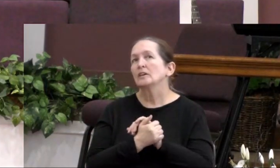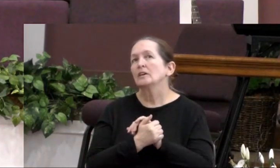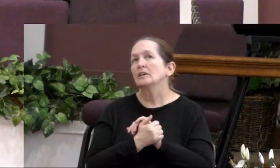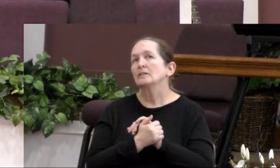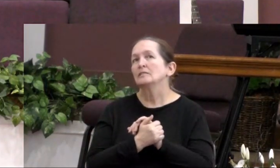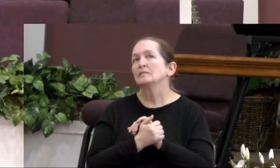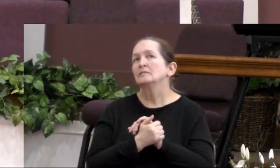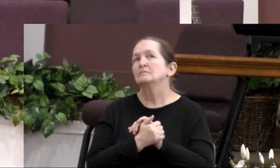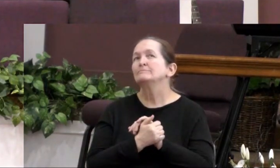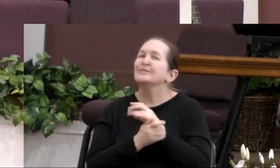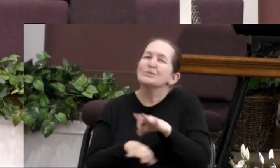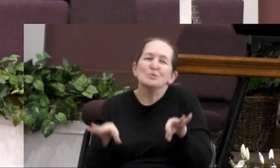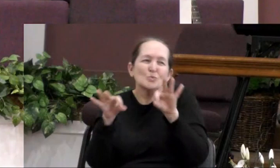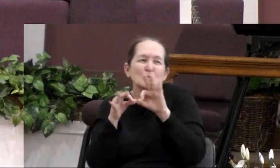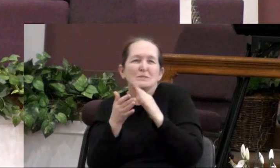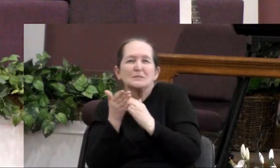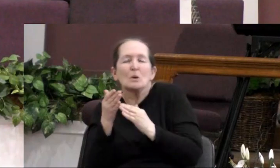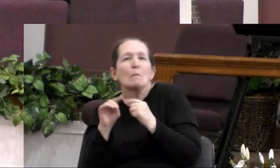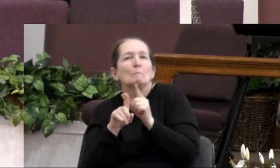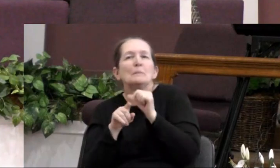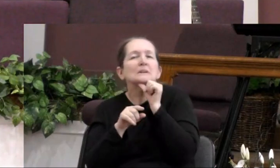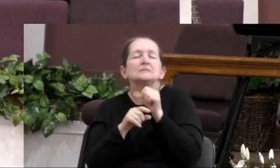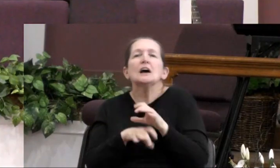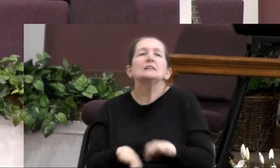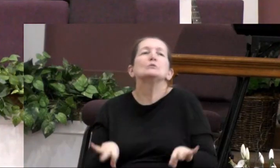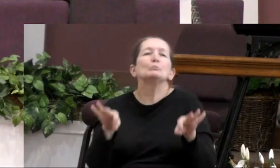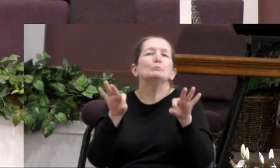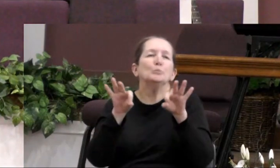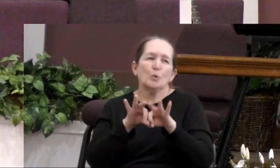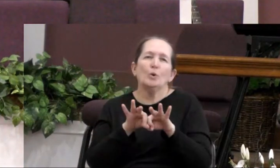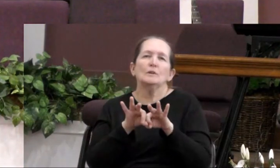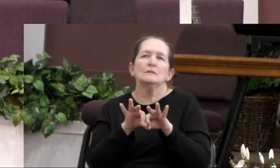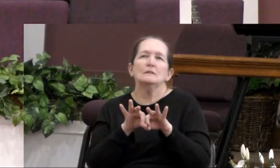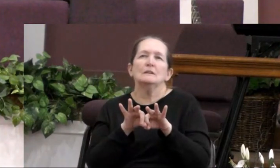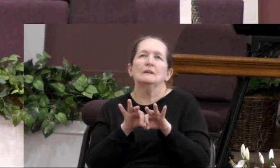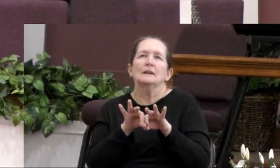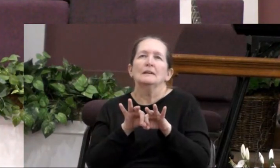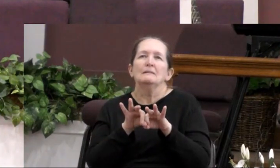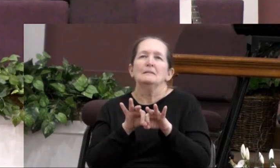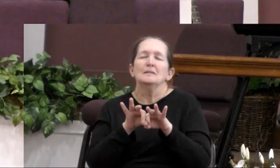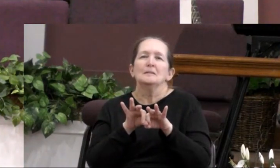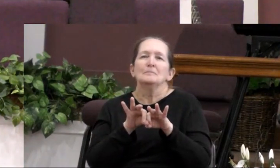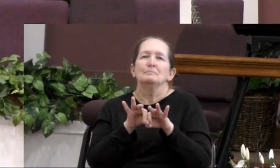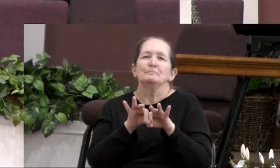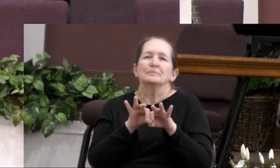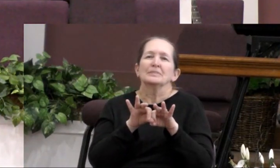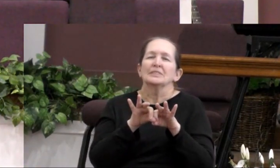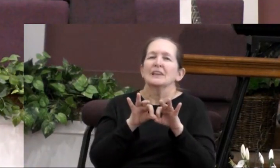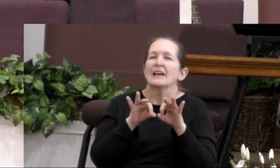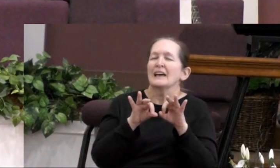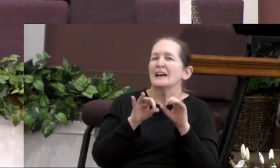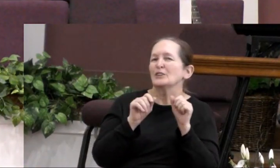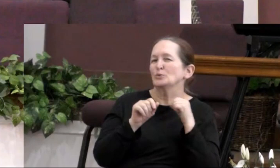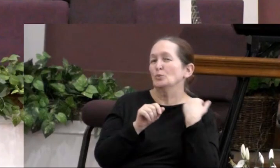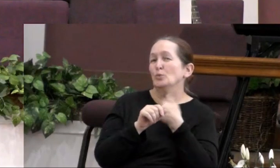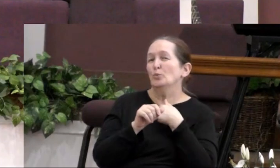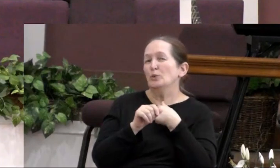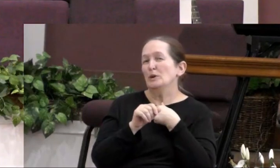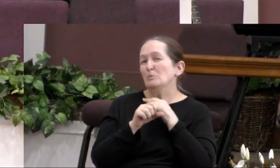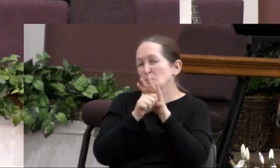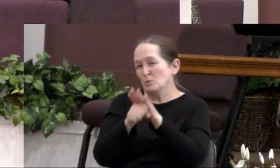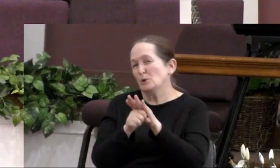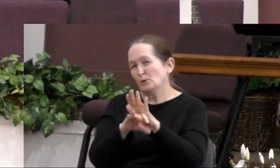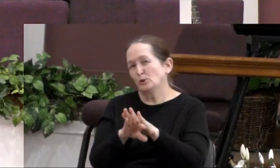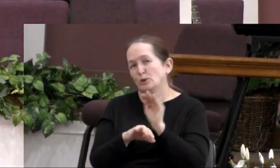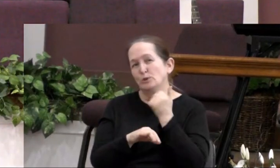it matters some, but it's not as important as oftentimes we put the pressure on us to meet our